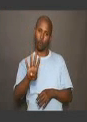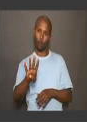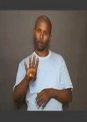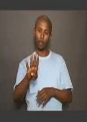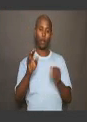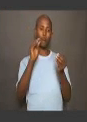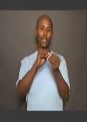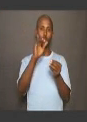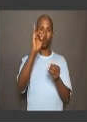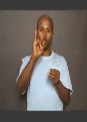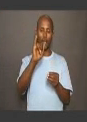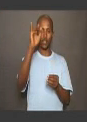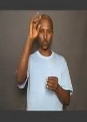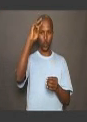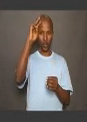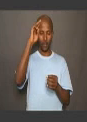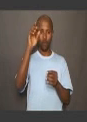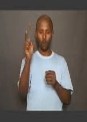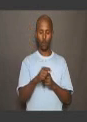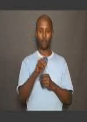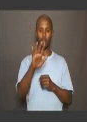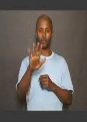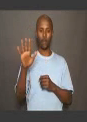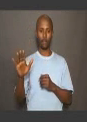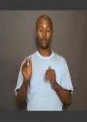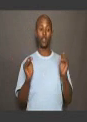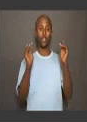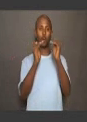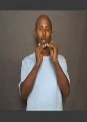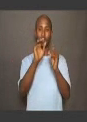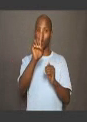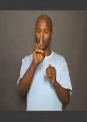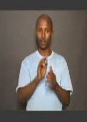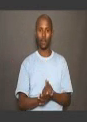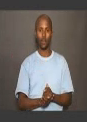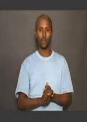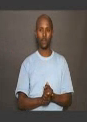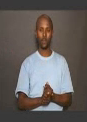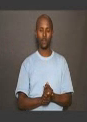y squared over 55 equals 1.